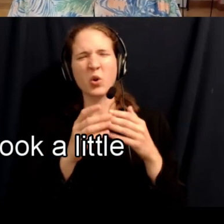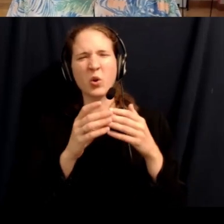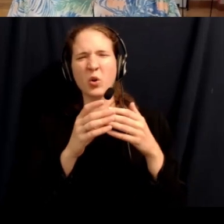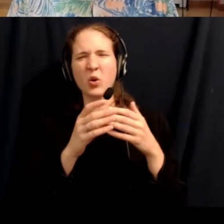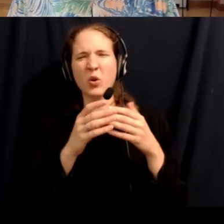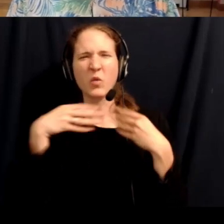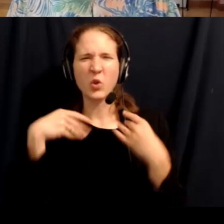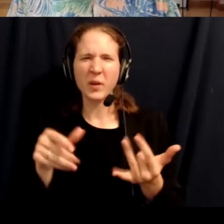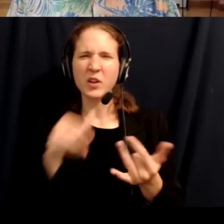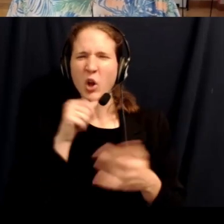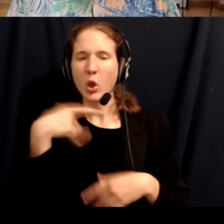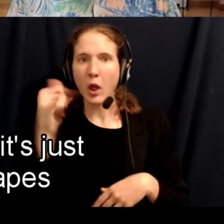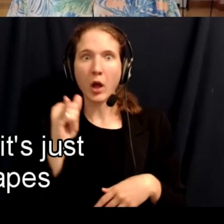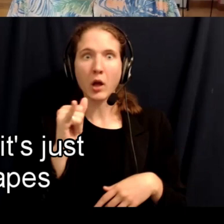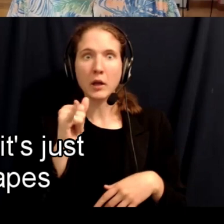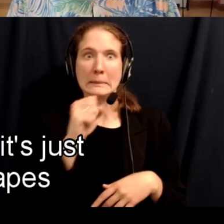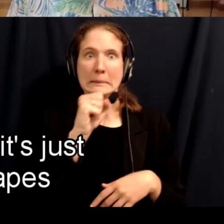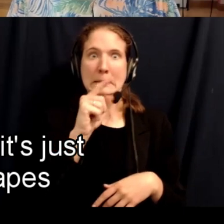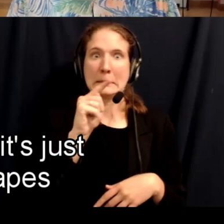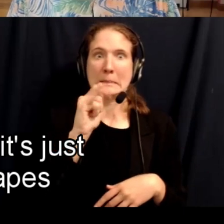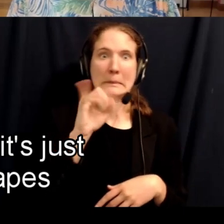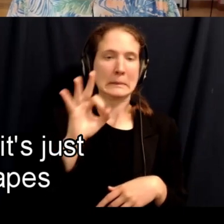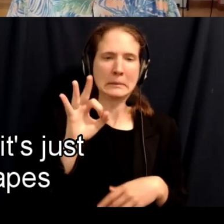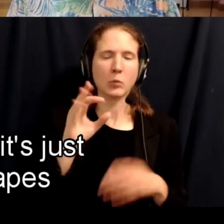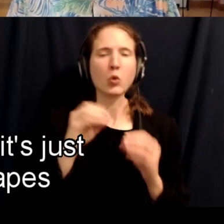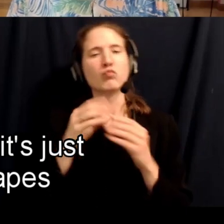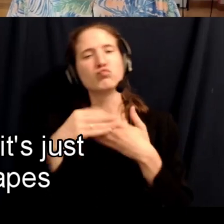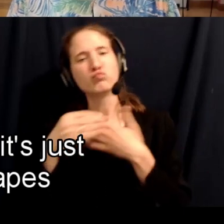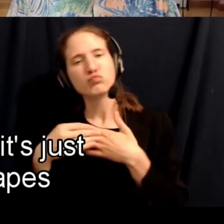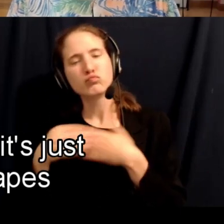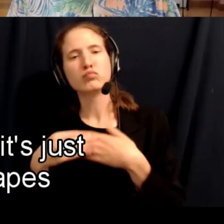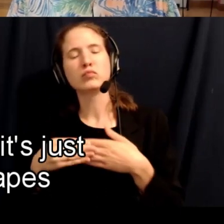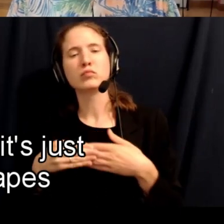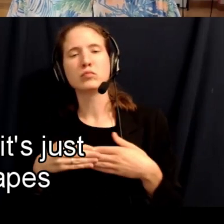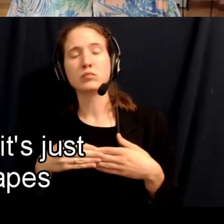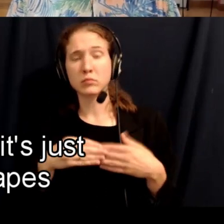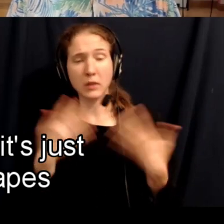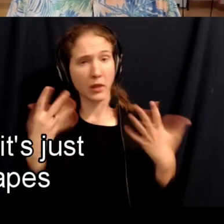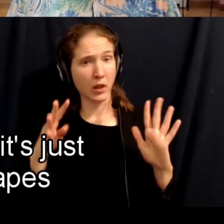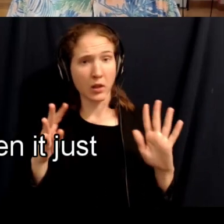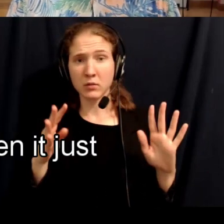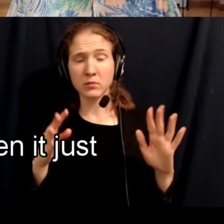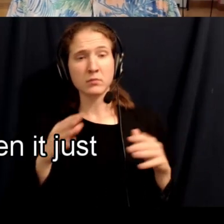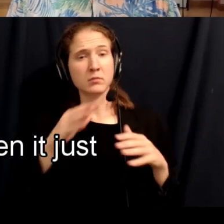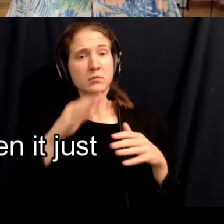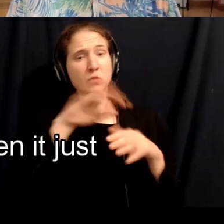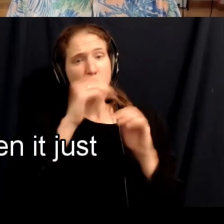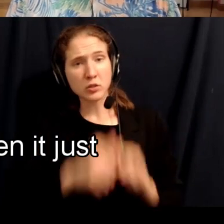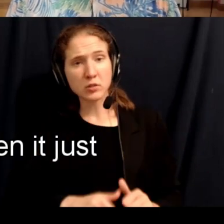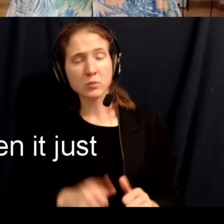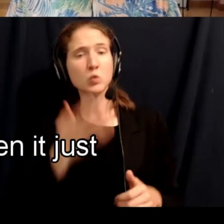too rigid. uh, Um, and then from there, it's just developing, the shapes and